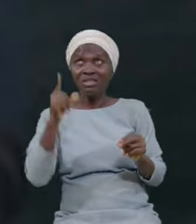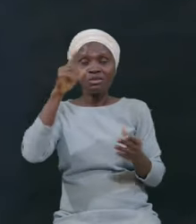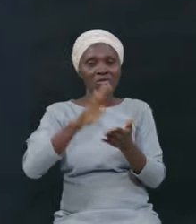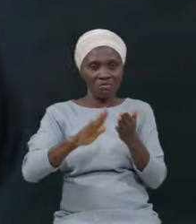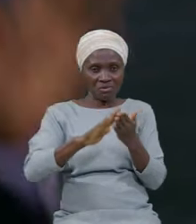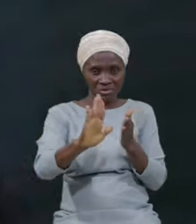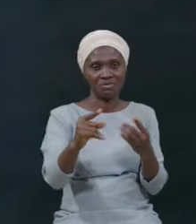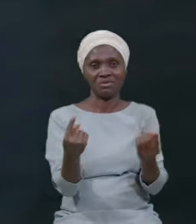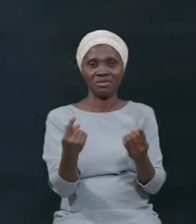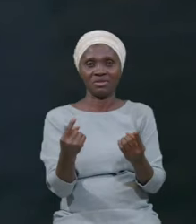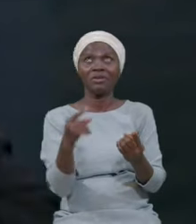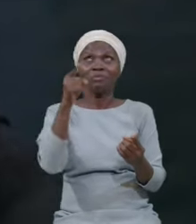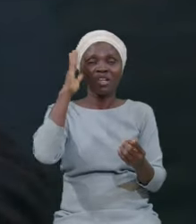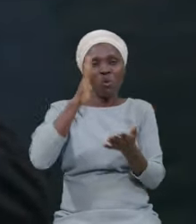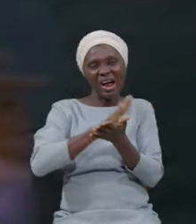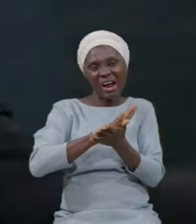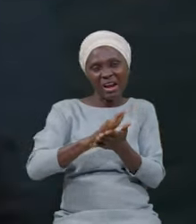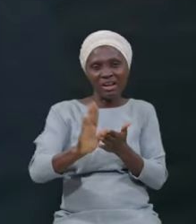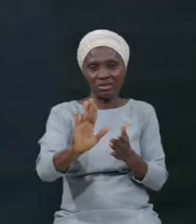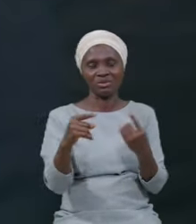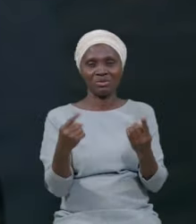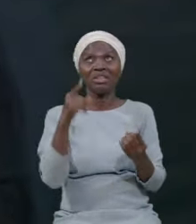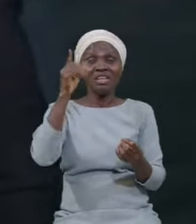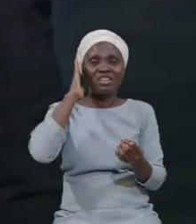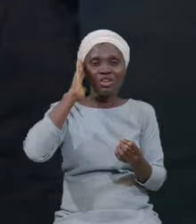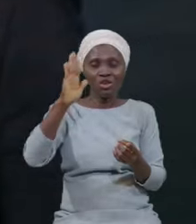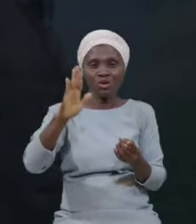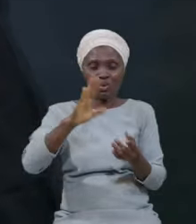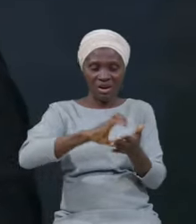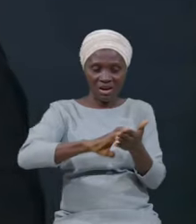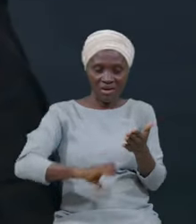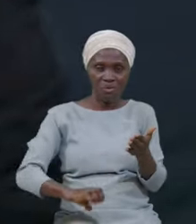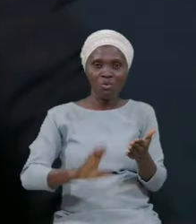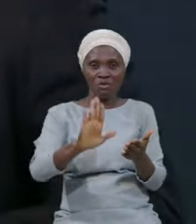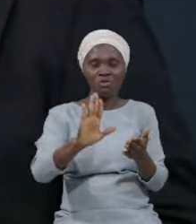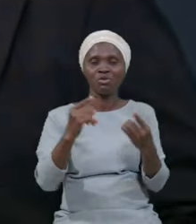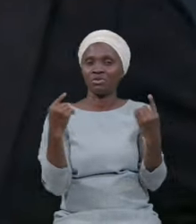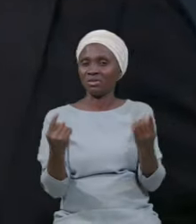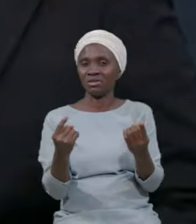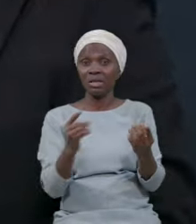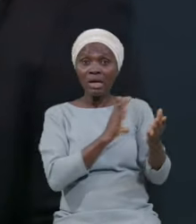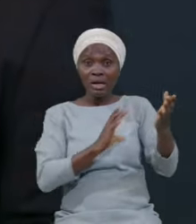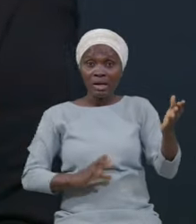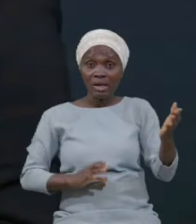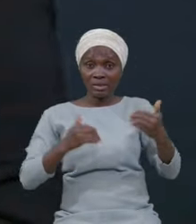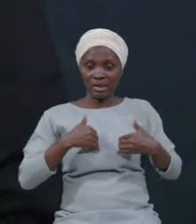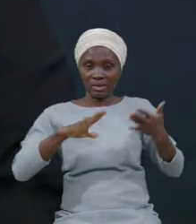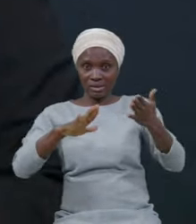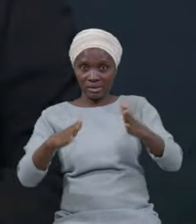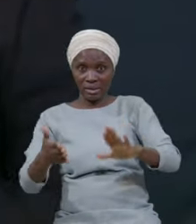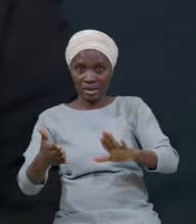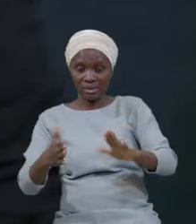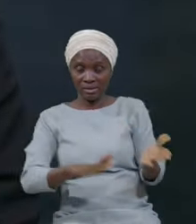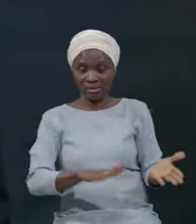will cleanse your sin. He will purge your sin. Christ died for you already on the cross of Calvary. And